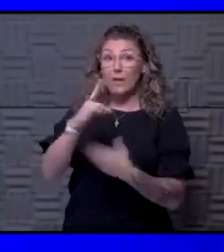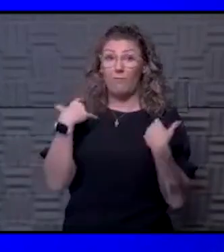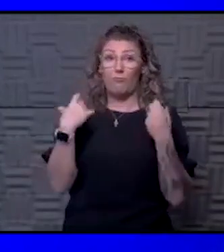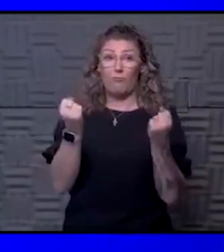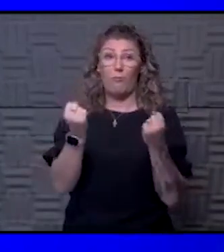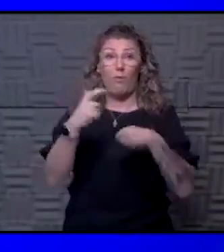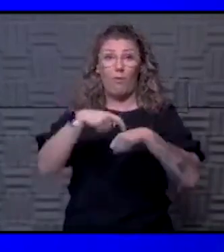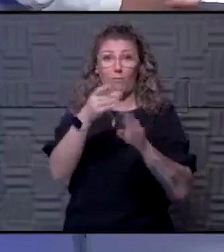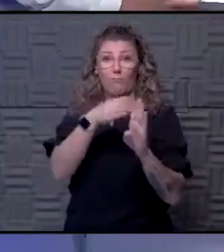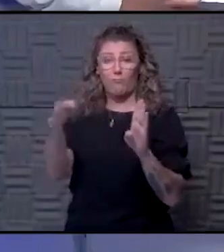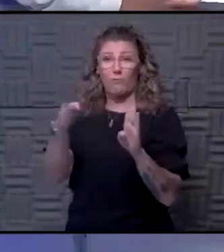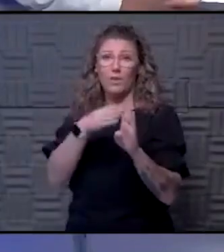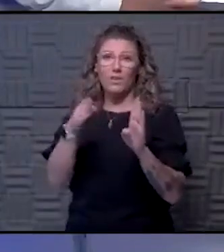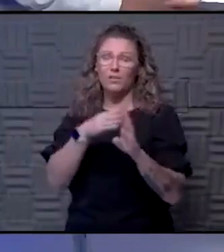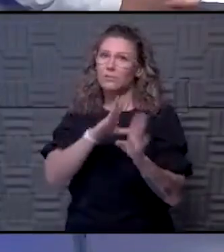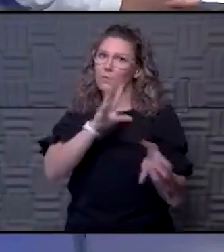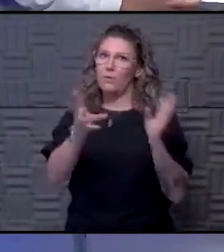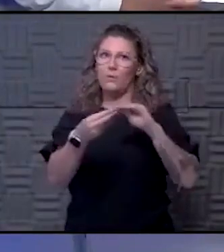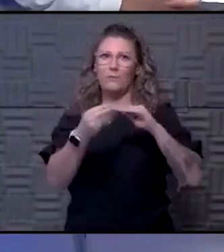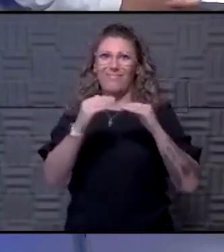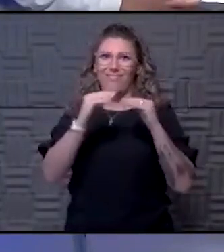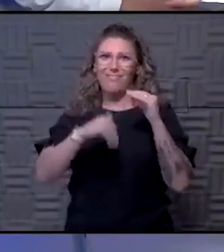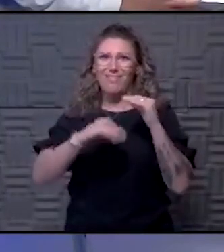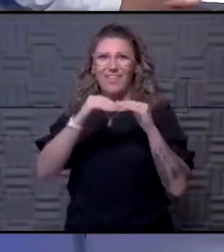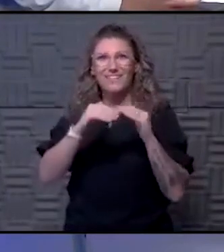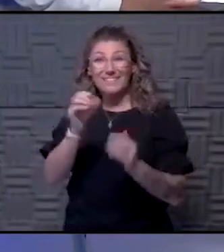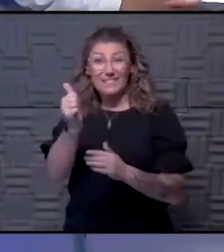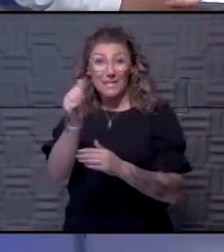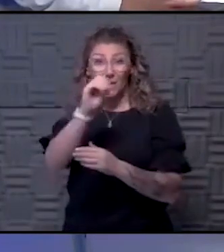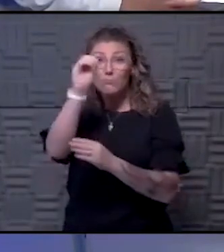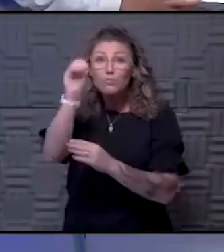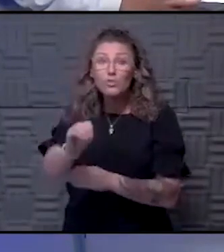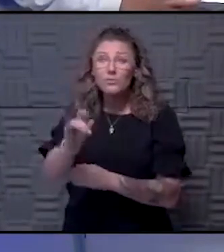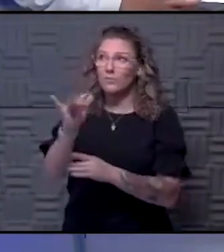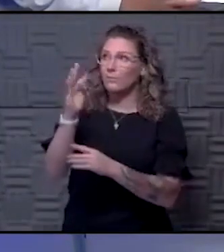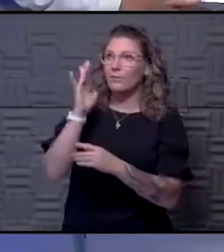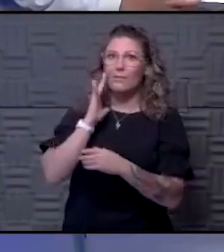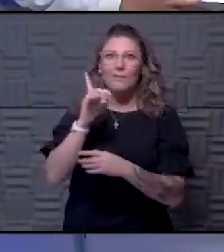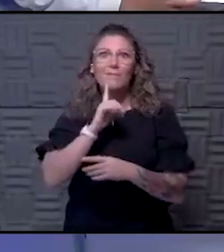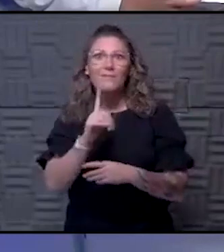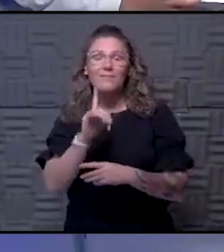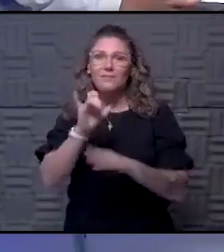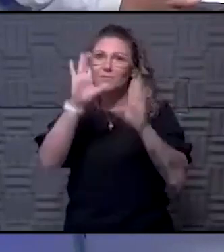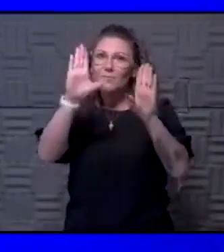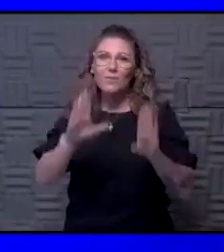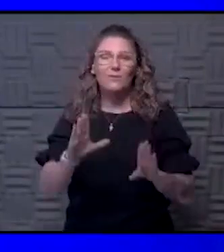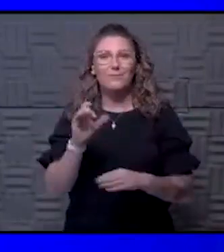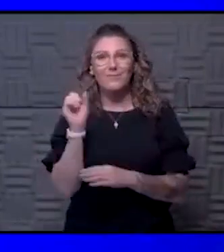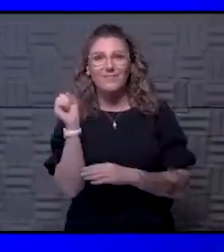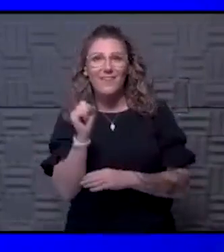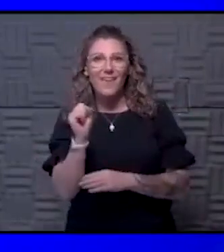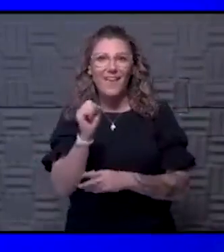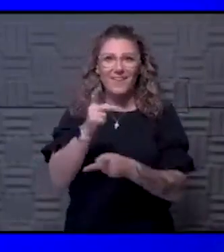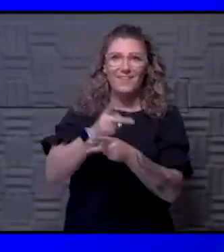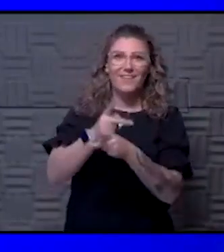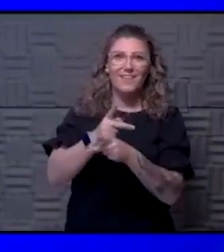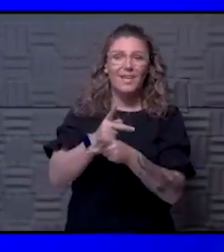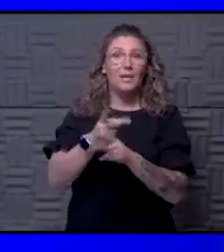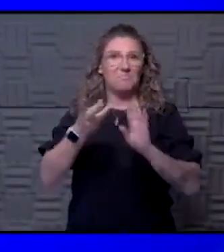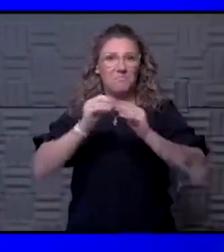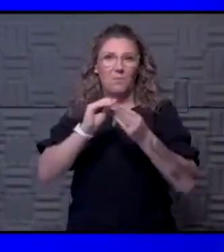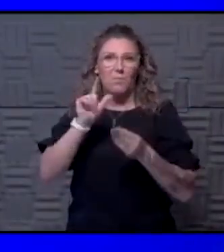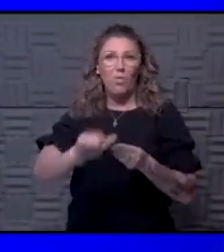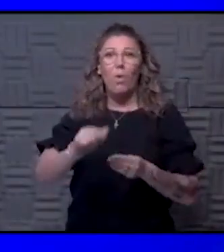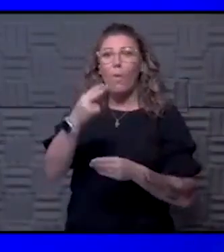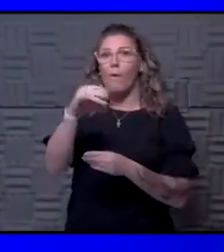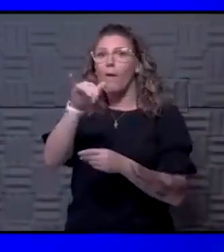patients. That is so much less than we used to have. Yeah. That's 10% of what we once did, so great. That's really great, isn't it? Yeah. Hopefully we can keep those numbers low. Hayes is still